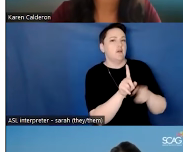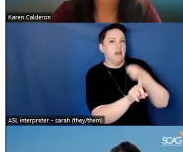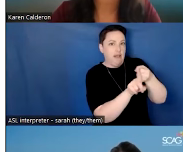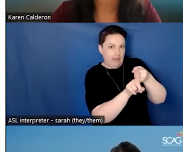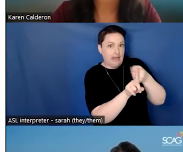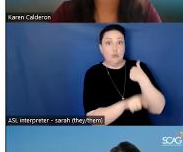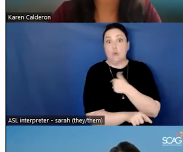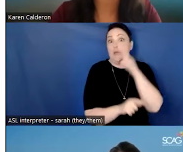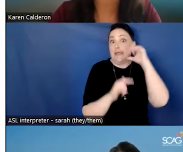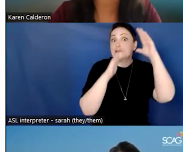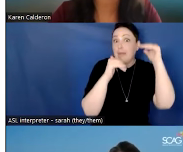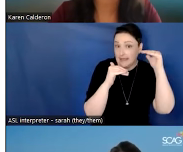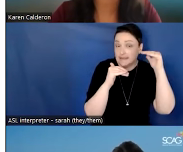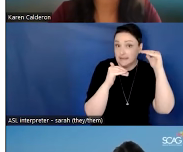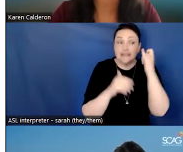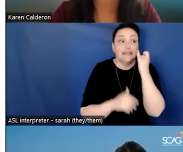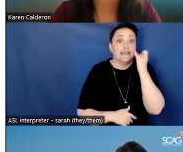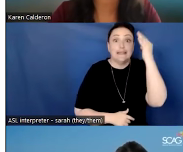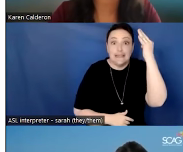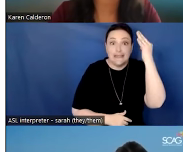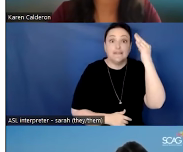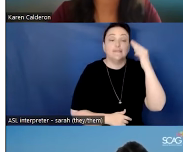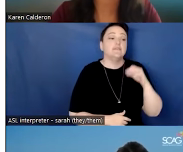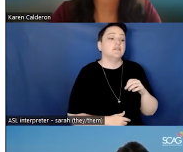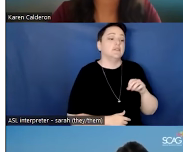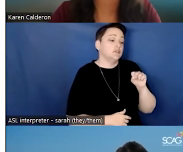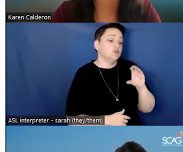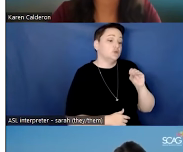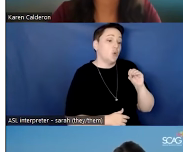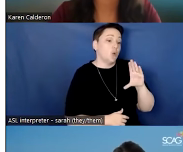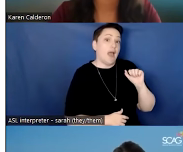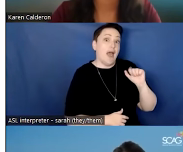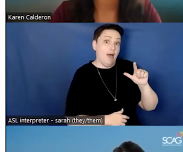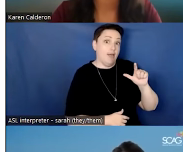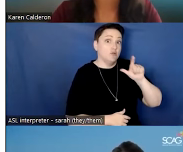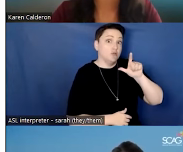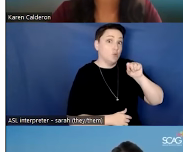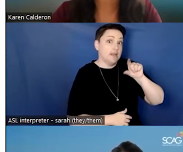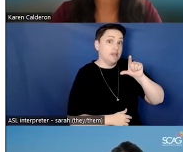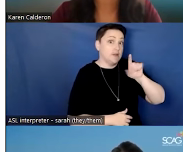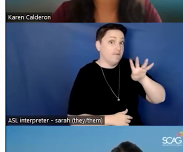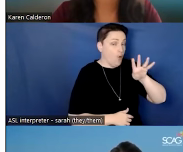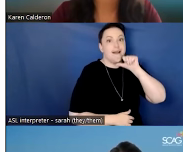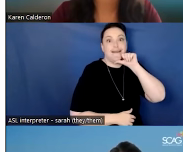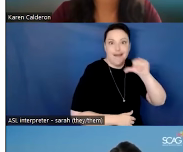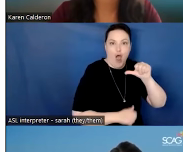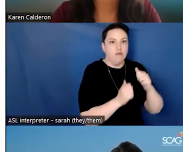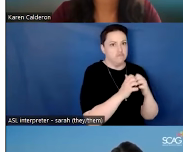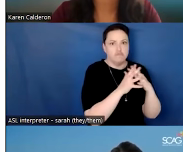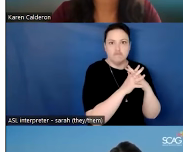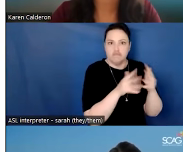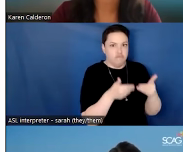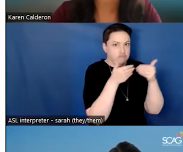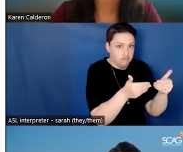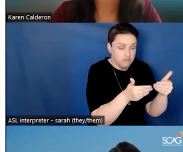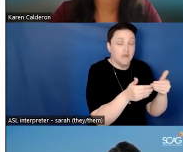we would expect to see if Connect SoCal 2024 was not adopted. And then on the other hand, we would have a right